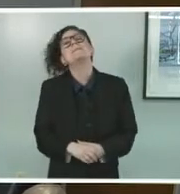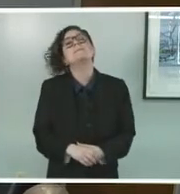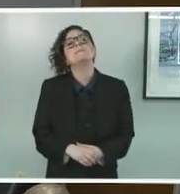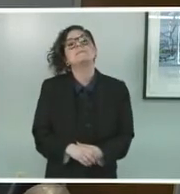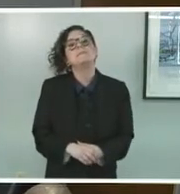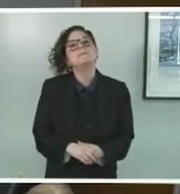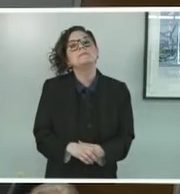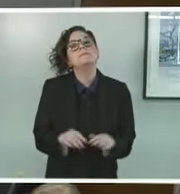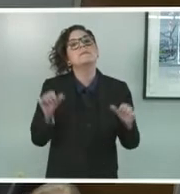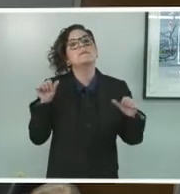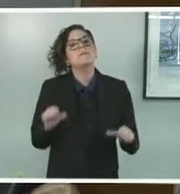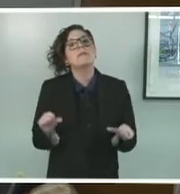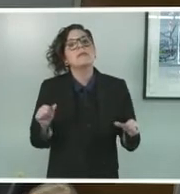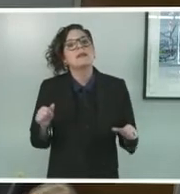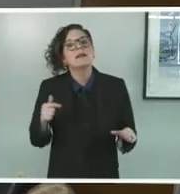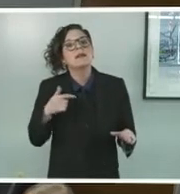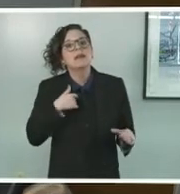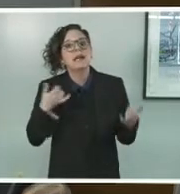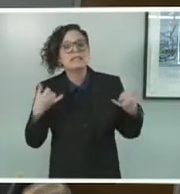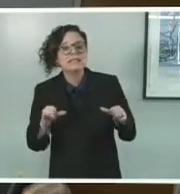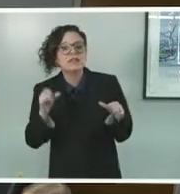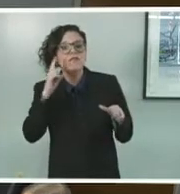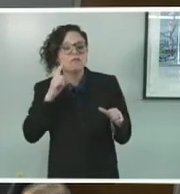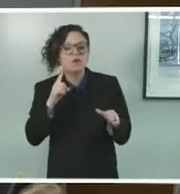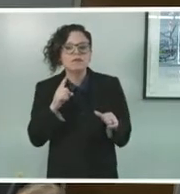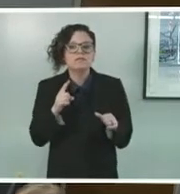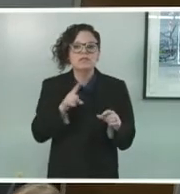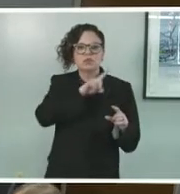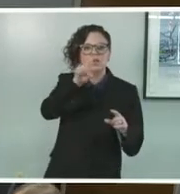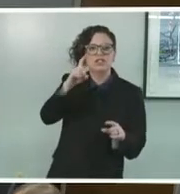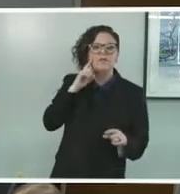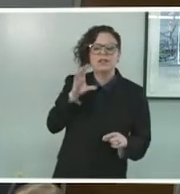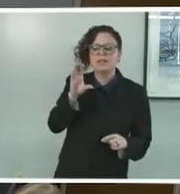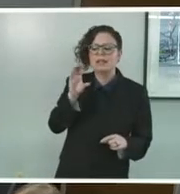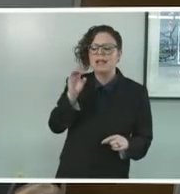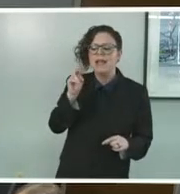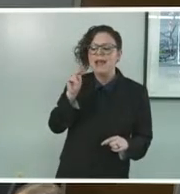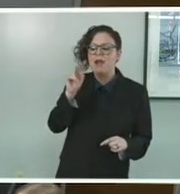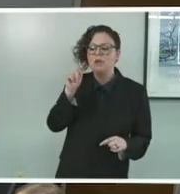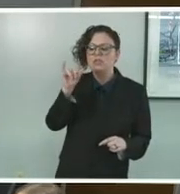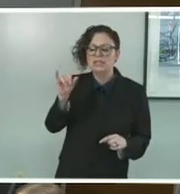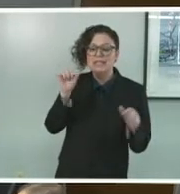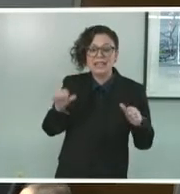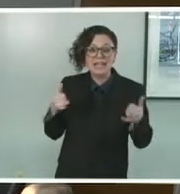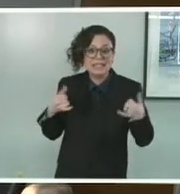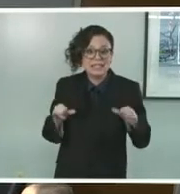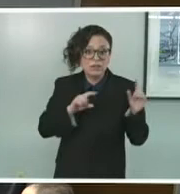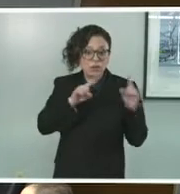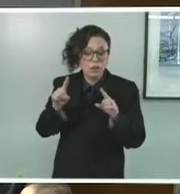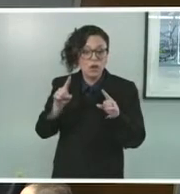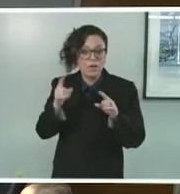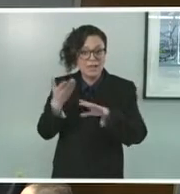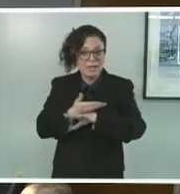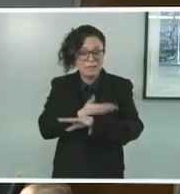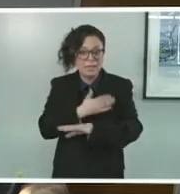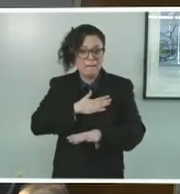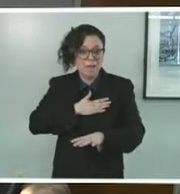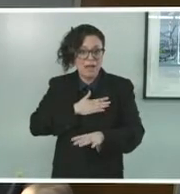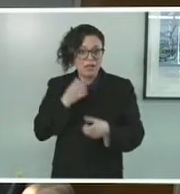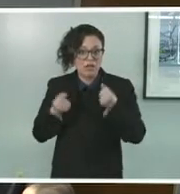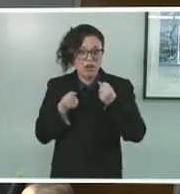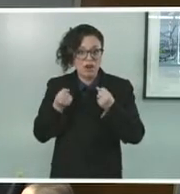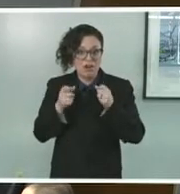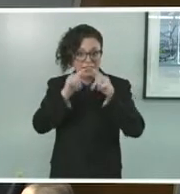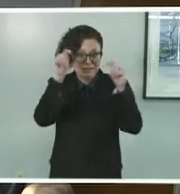Can I still, I think this is directed to the county specifically, may I still go update my car title and vehicle registration at the